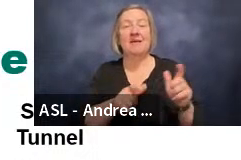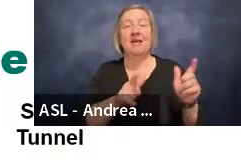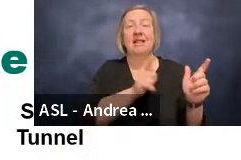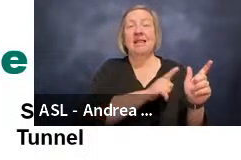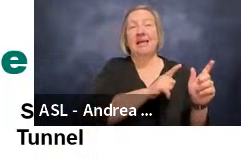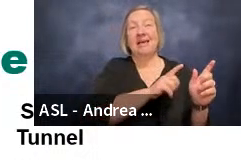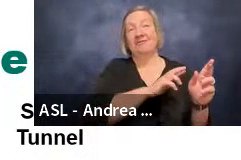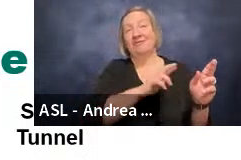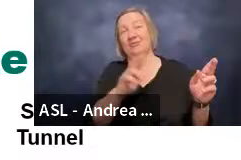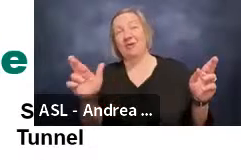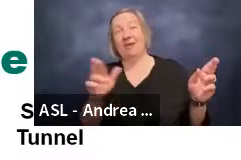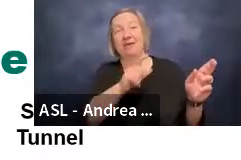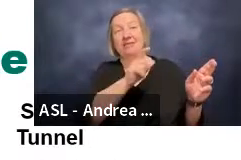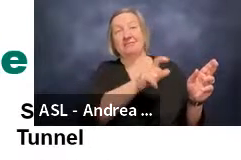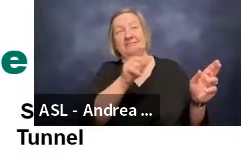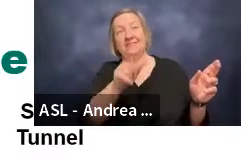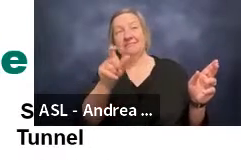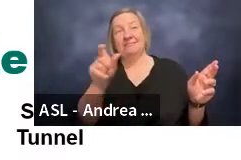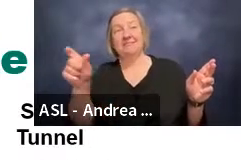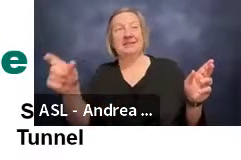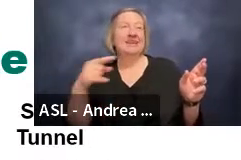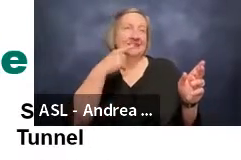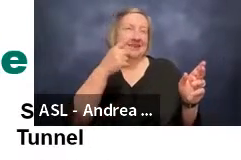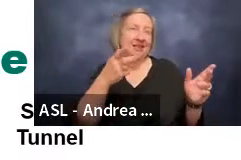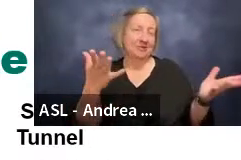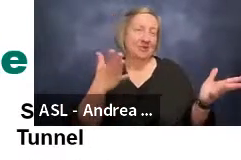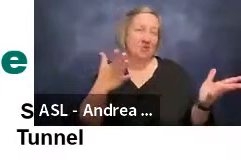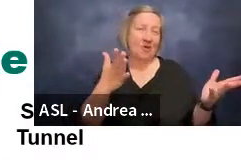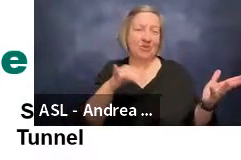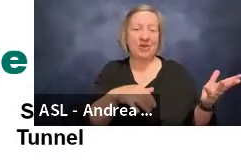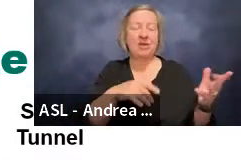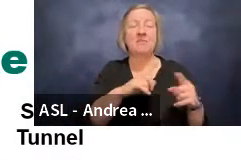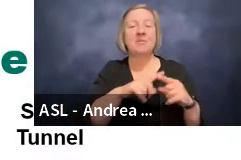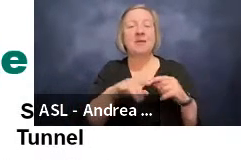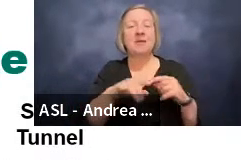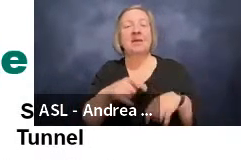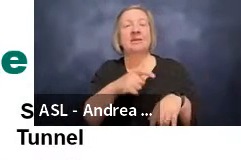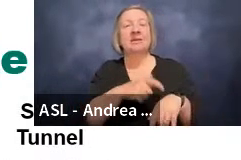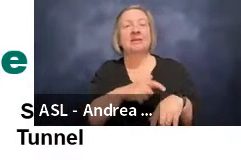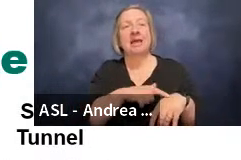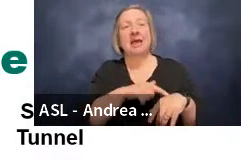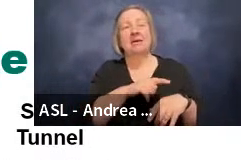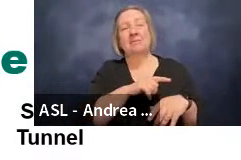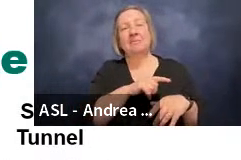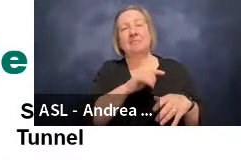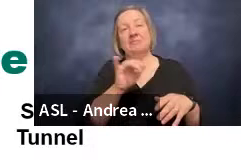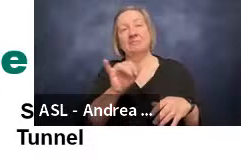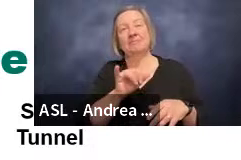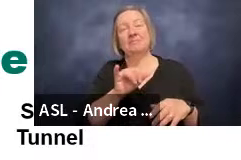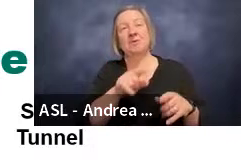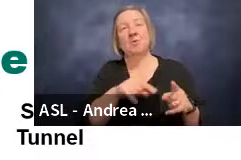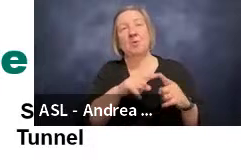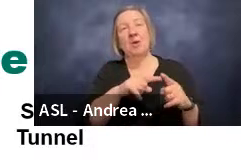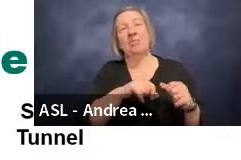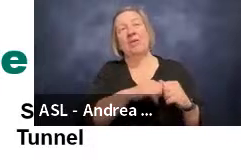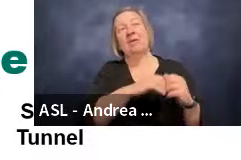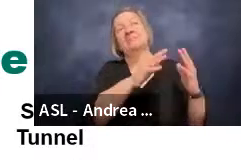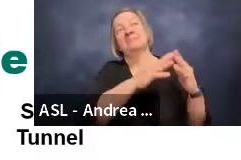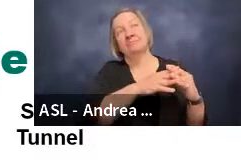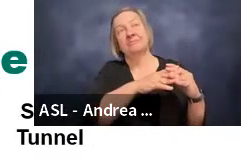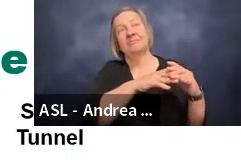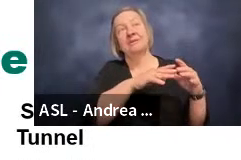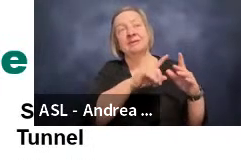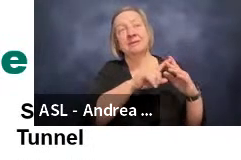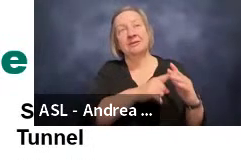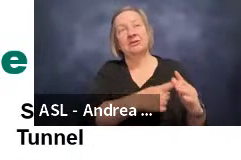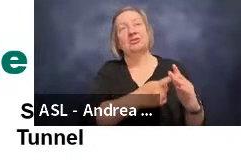an idea of what they are, but it's also chronologically on when they became active and went live, if